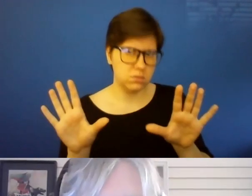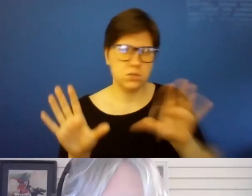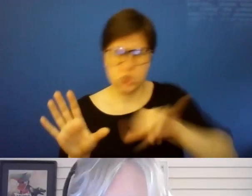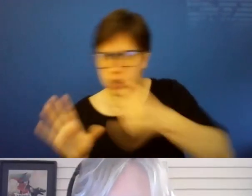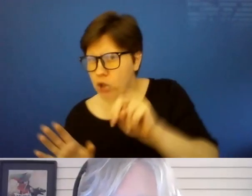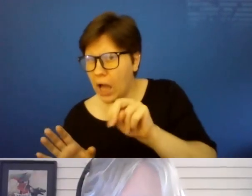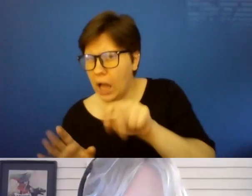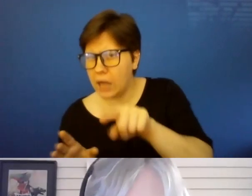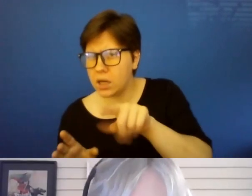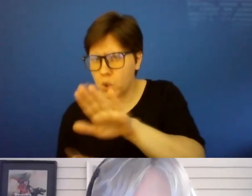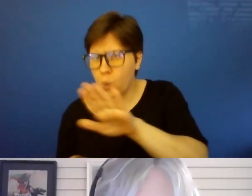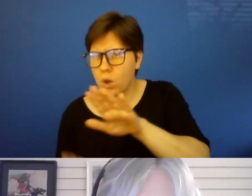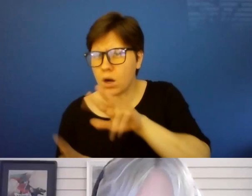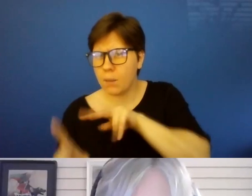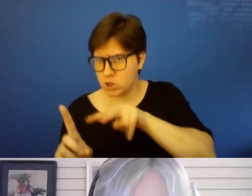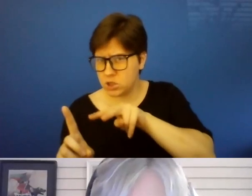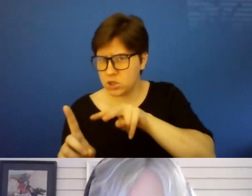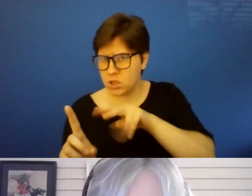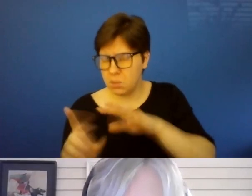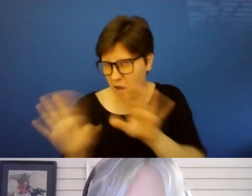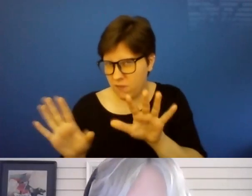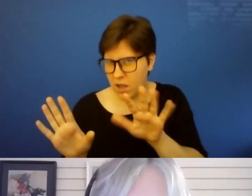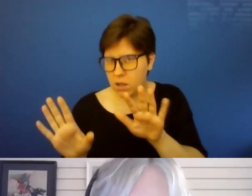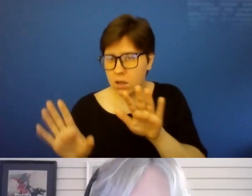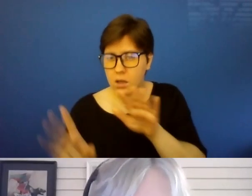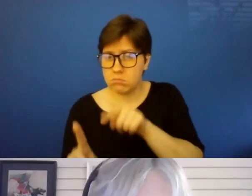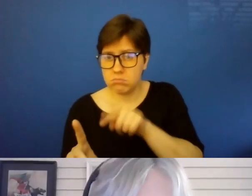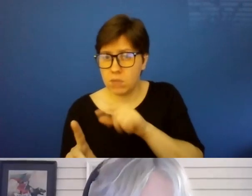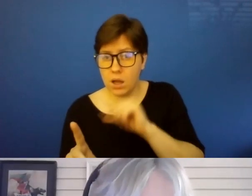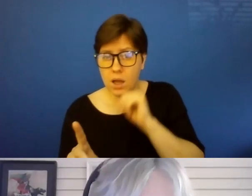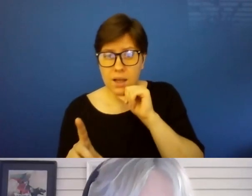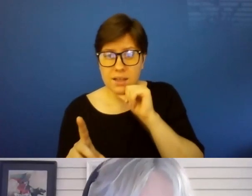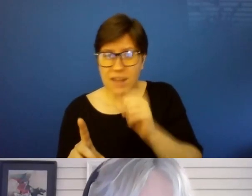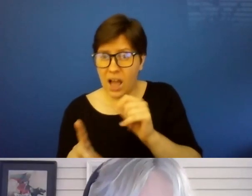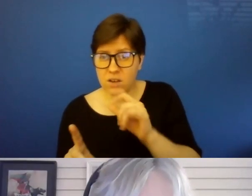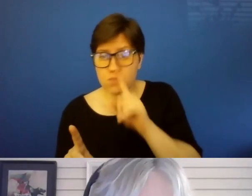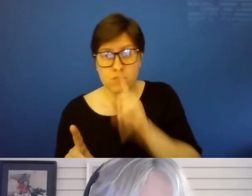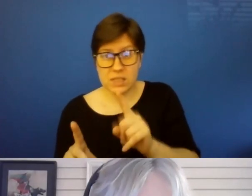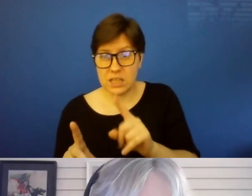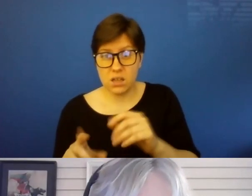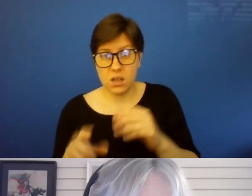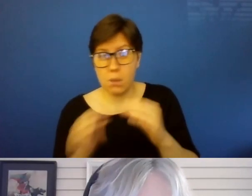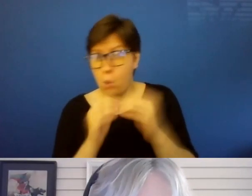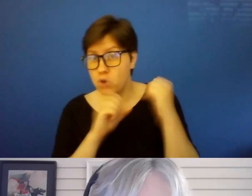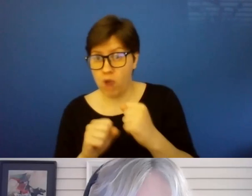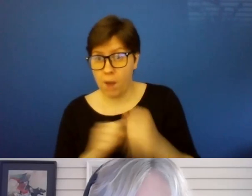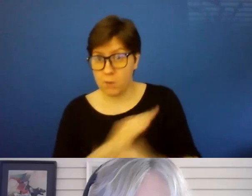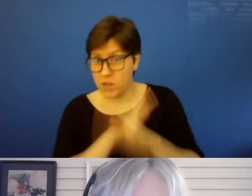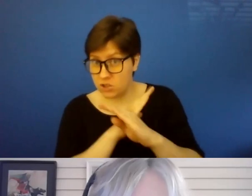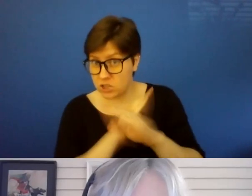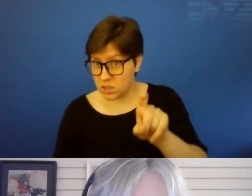rephrasing your position on that is that it's just not that much of a protection. It's not a